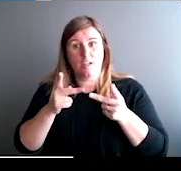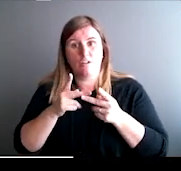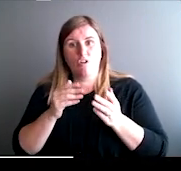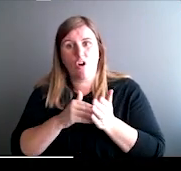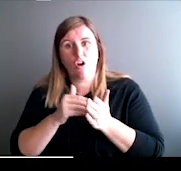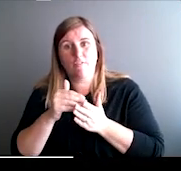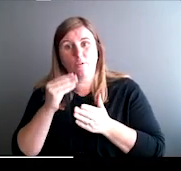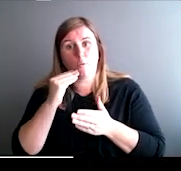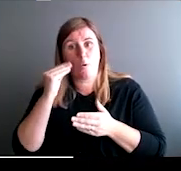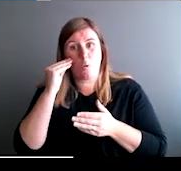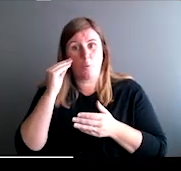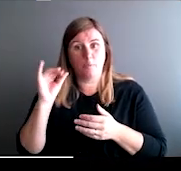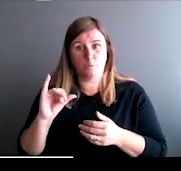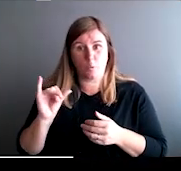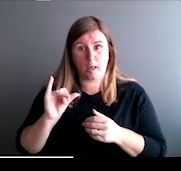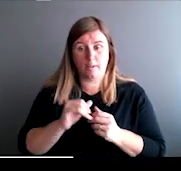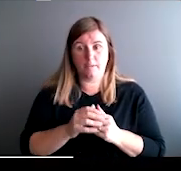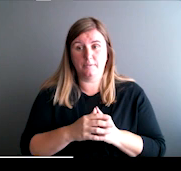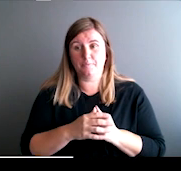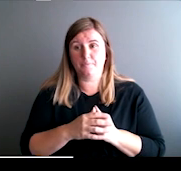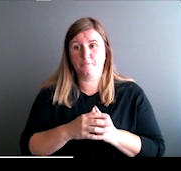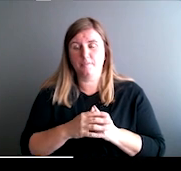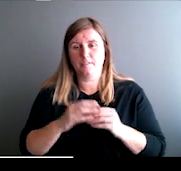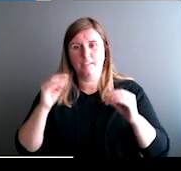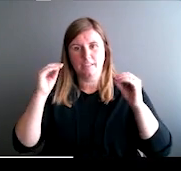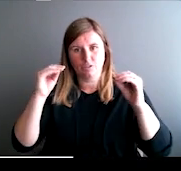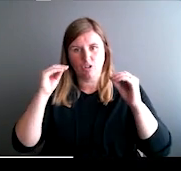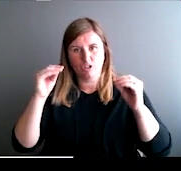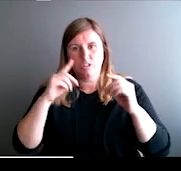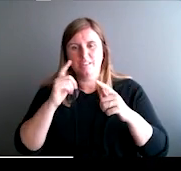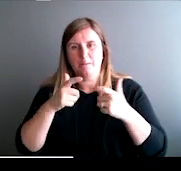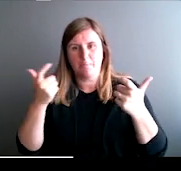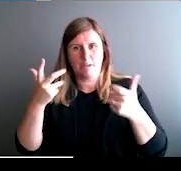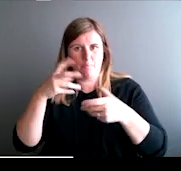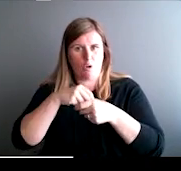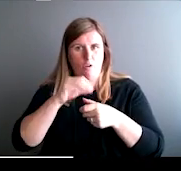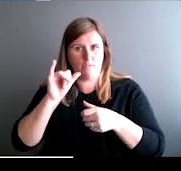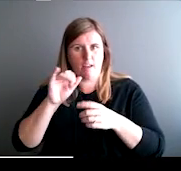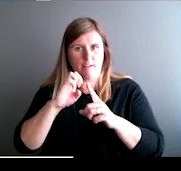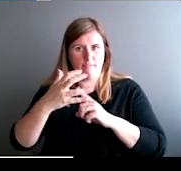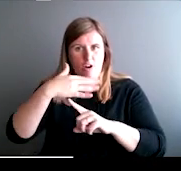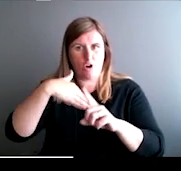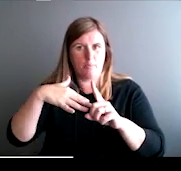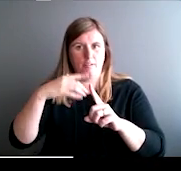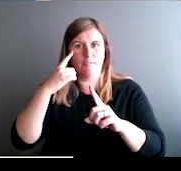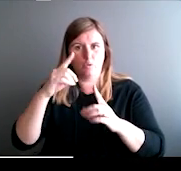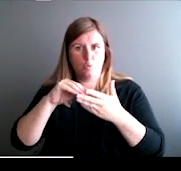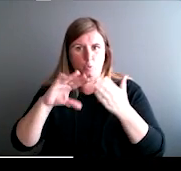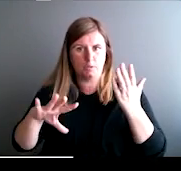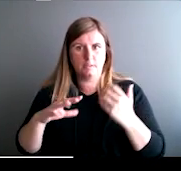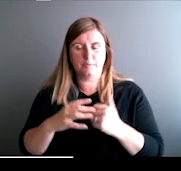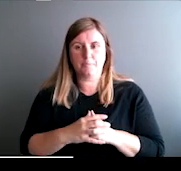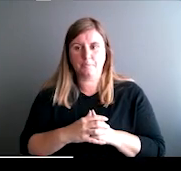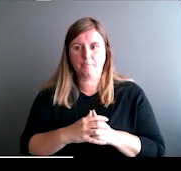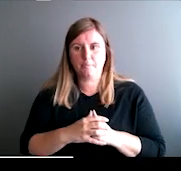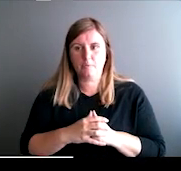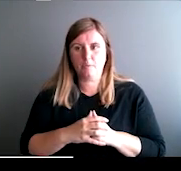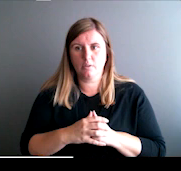oftentimes in home settings, instruction is a big part of that environment for students.